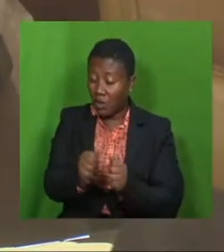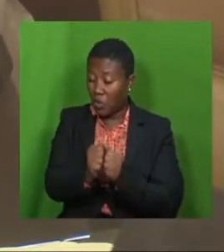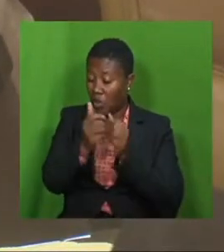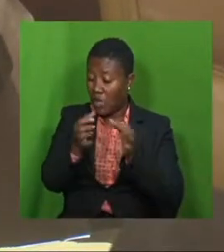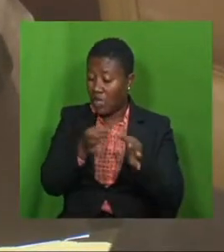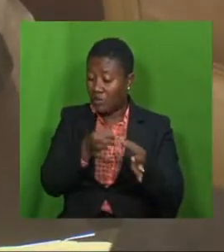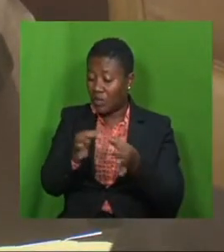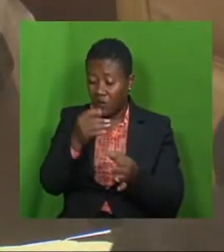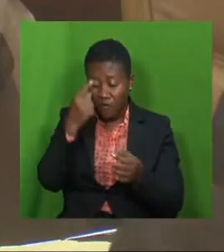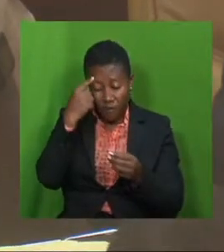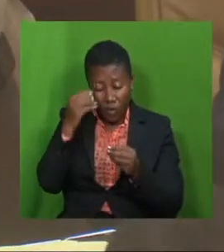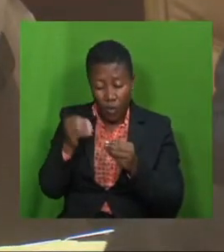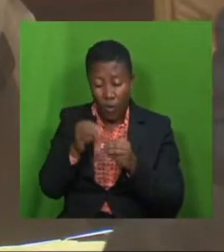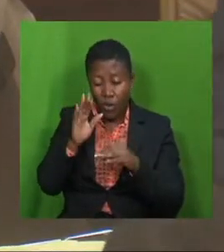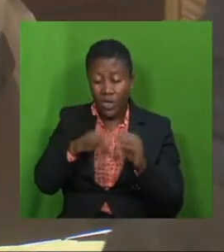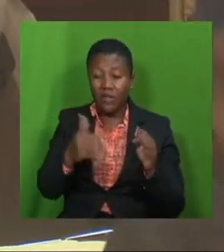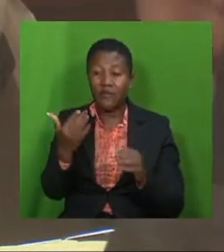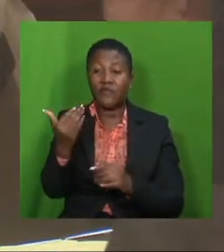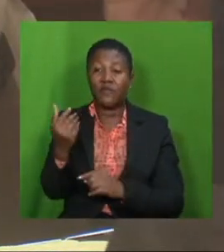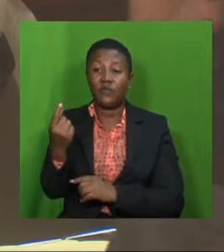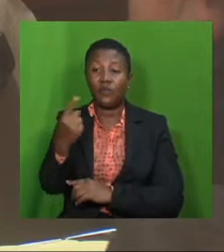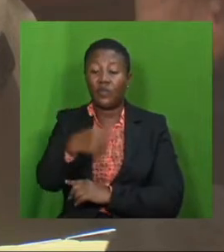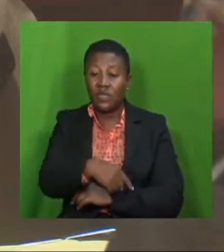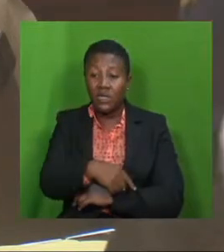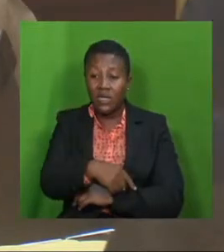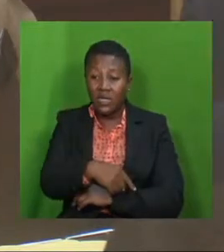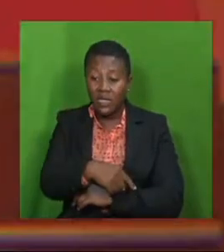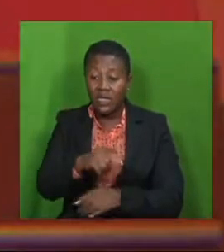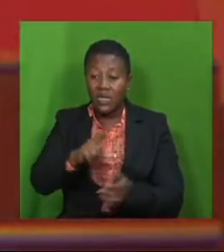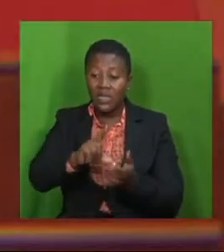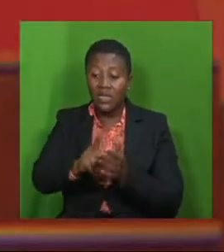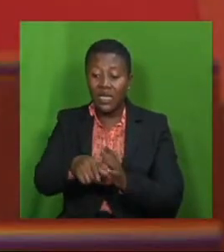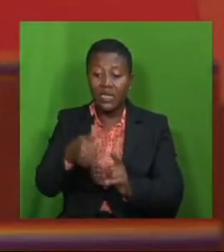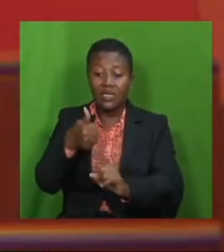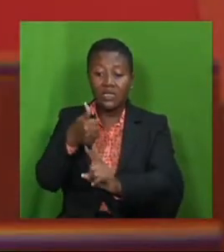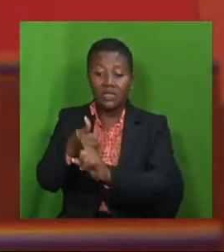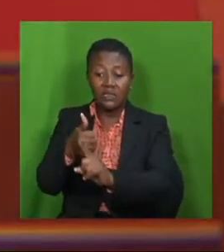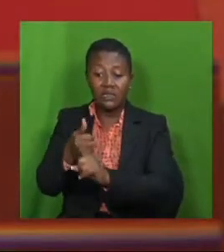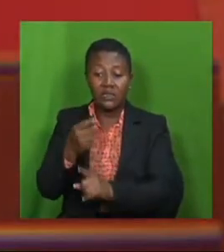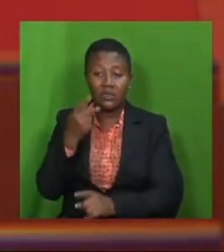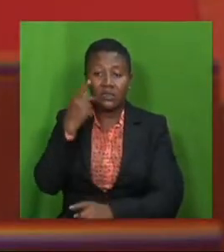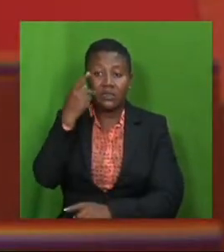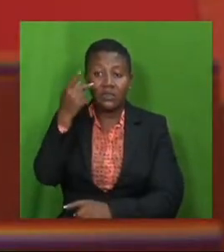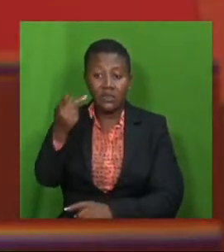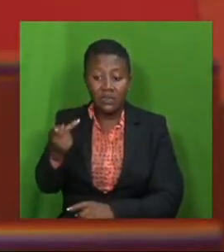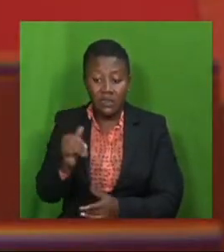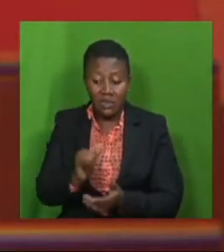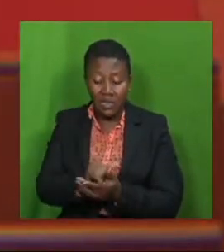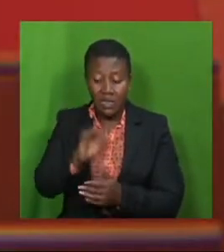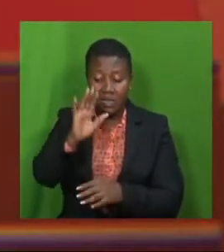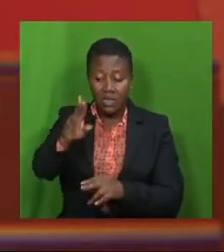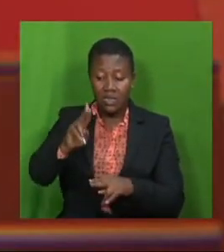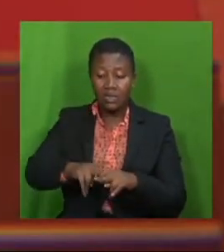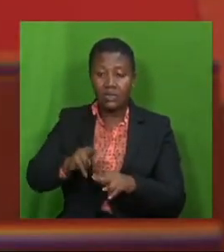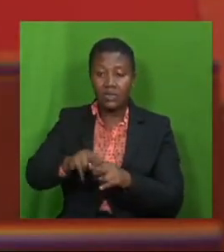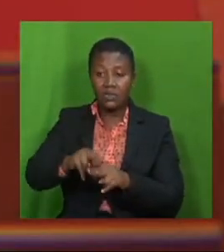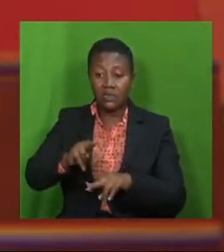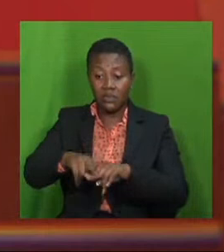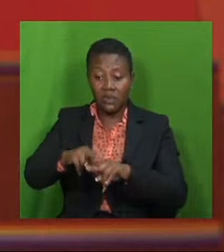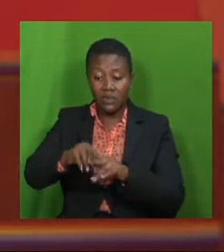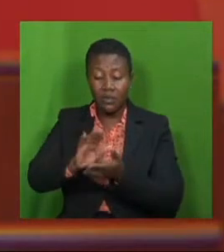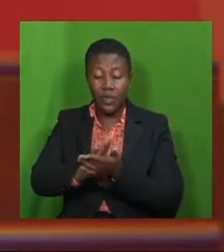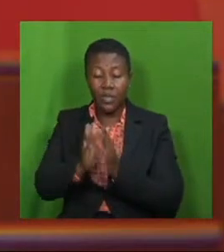days, that member's seat automatically becomes vacant by operation of law.